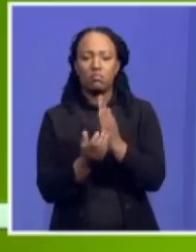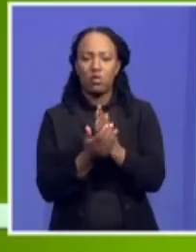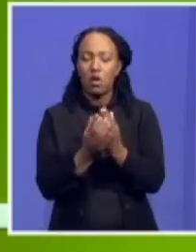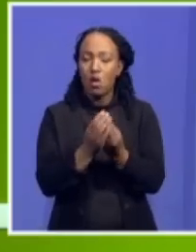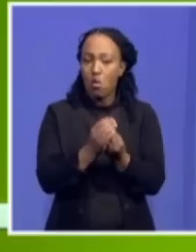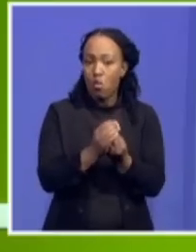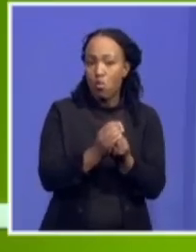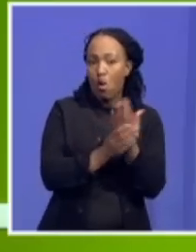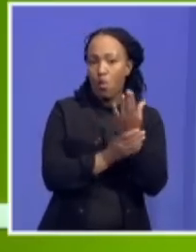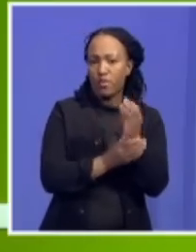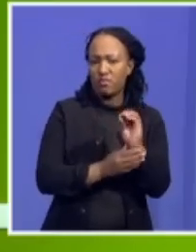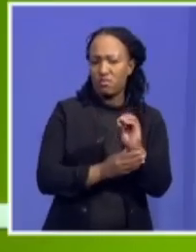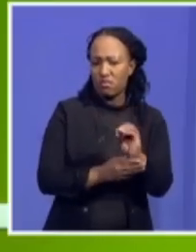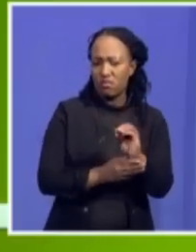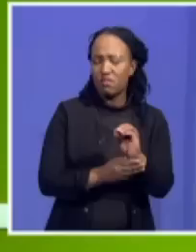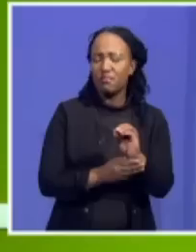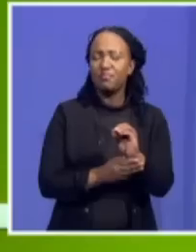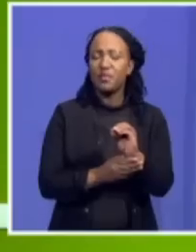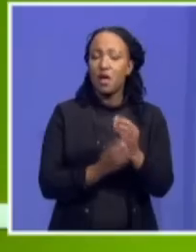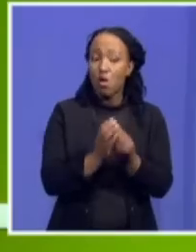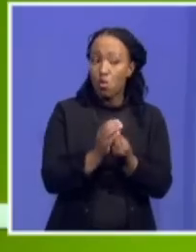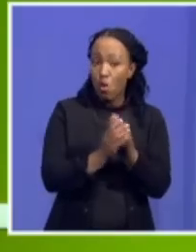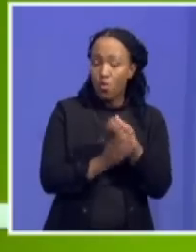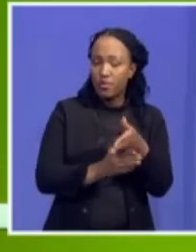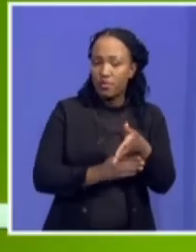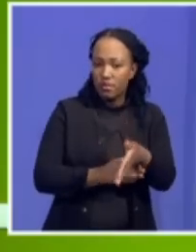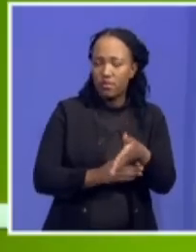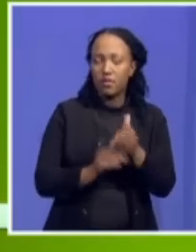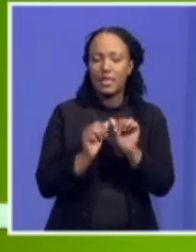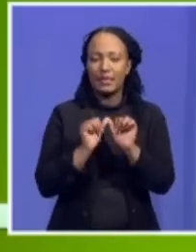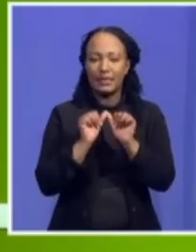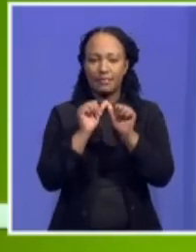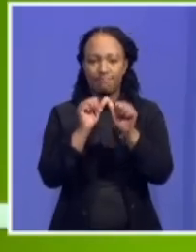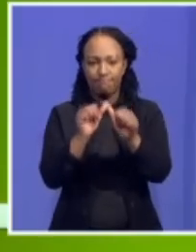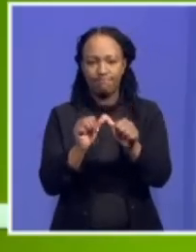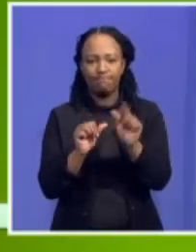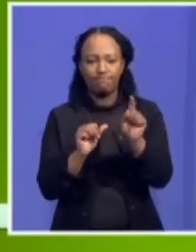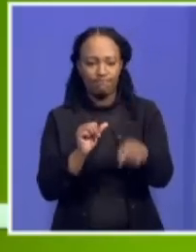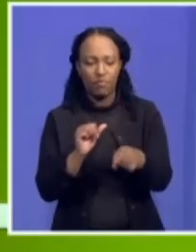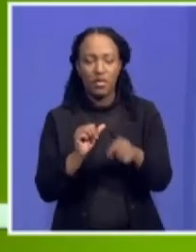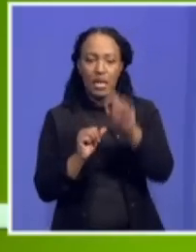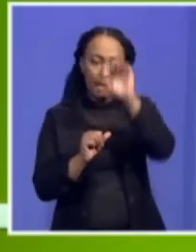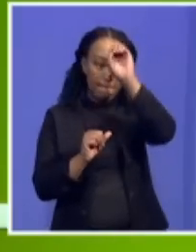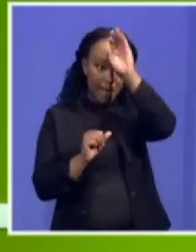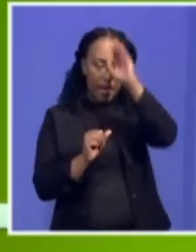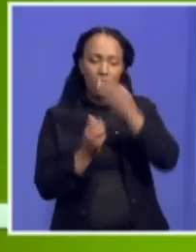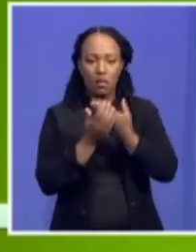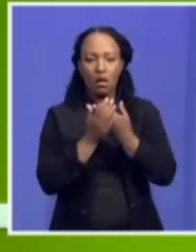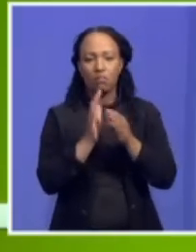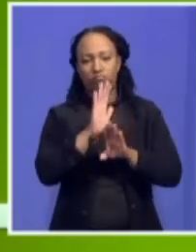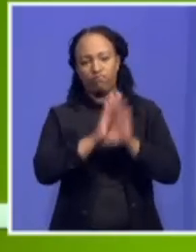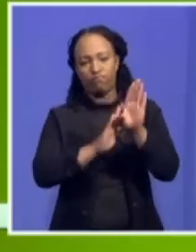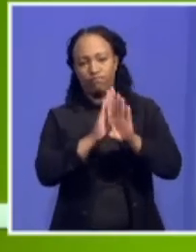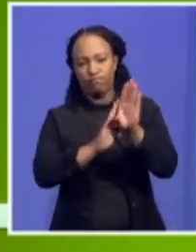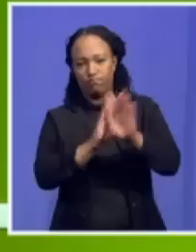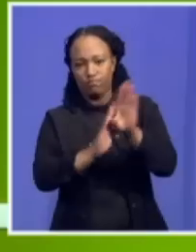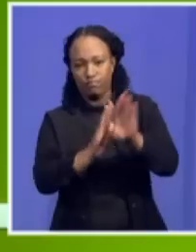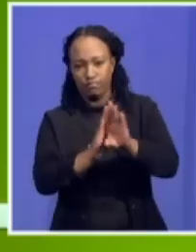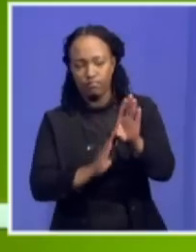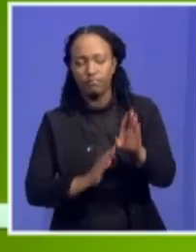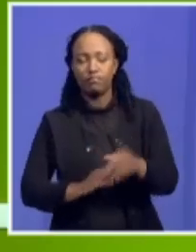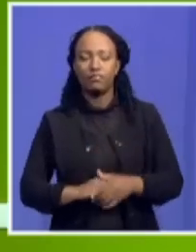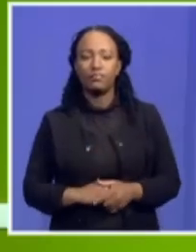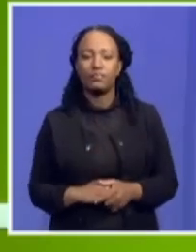is sustainability as well as prosperity of the mining industry. We are firmly committed